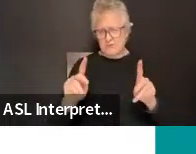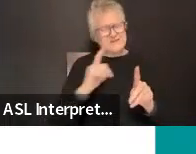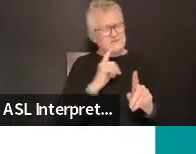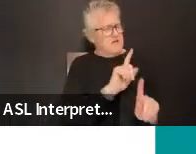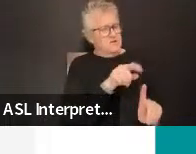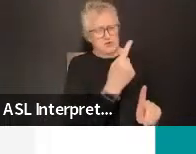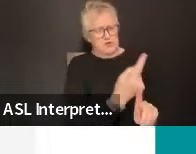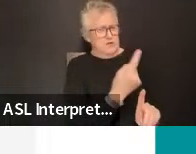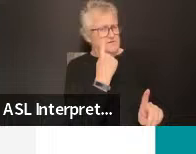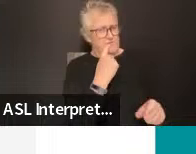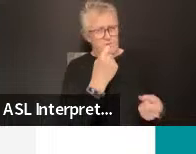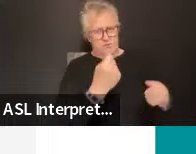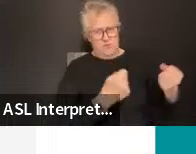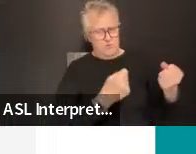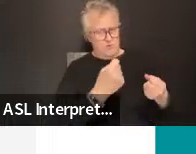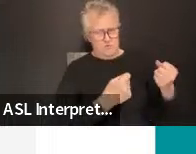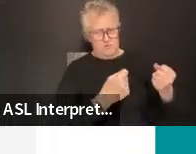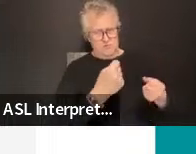Next slide.